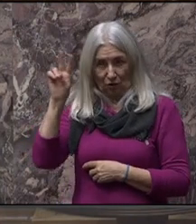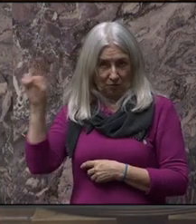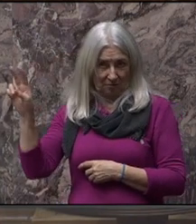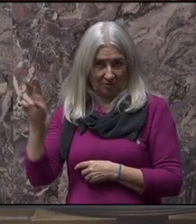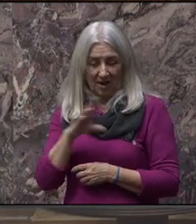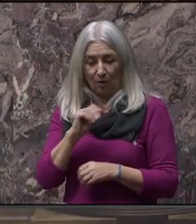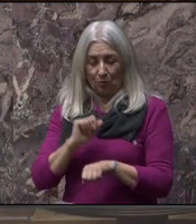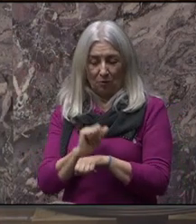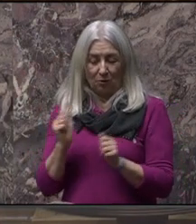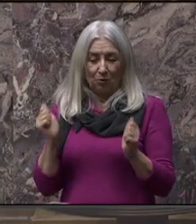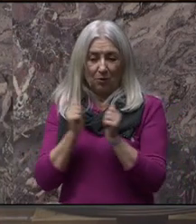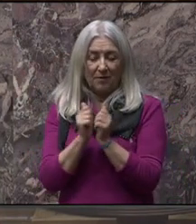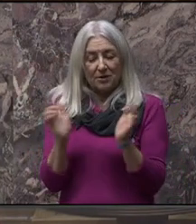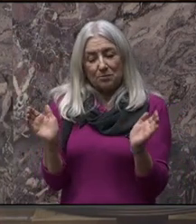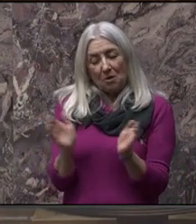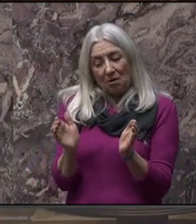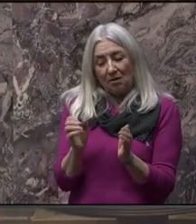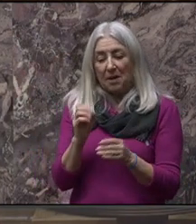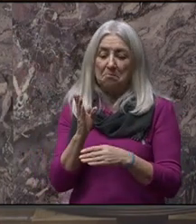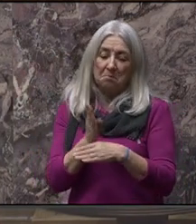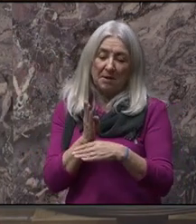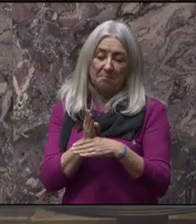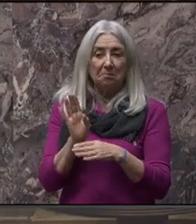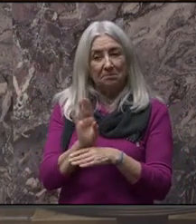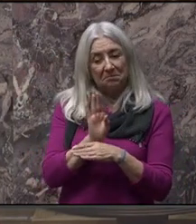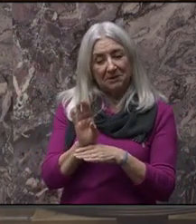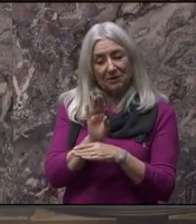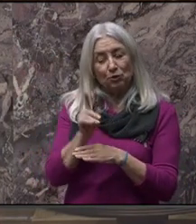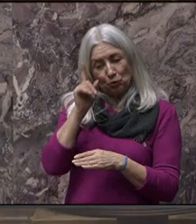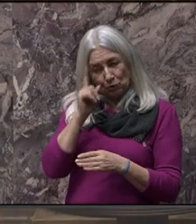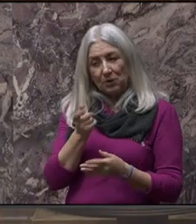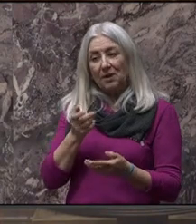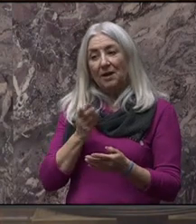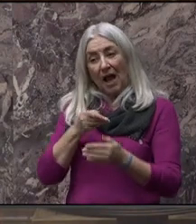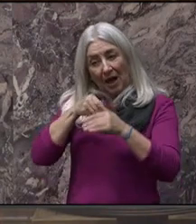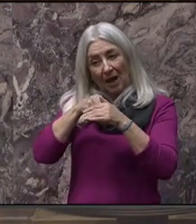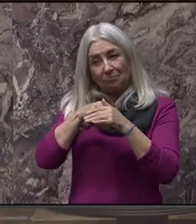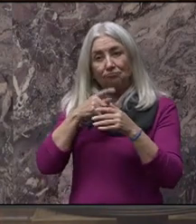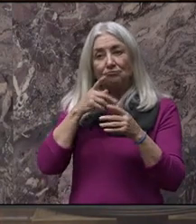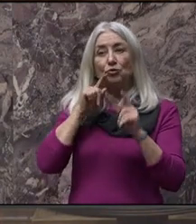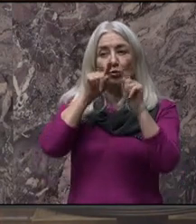with small and medium-sized businesses to enter new markets.